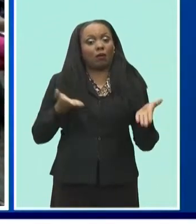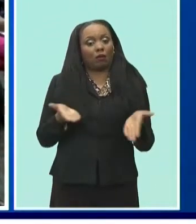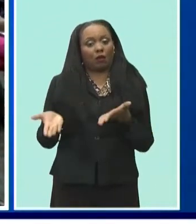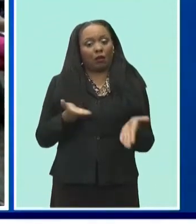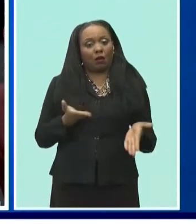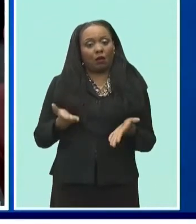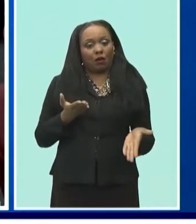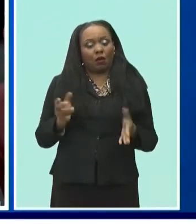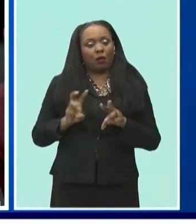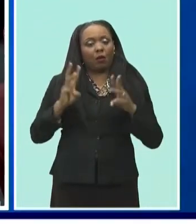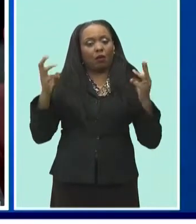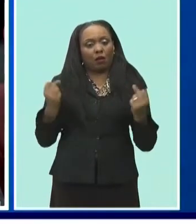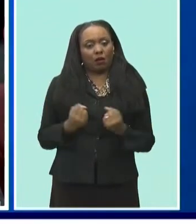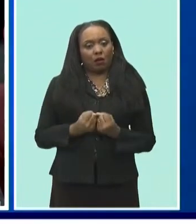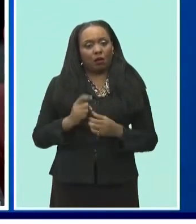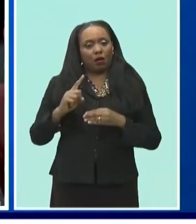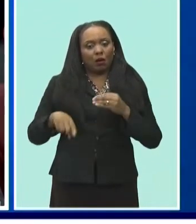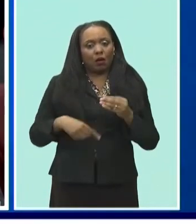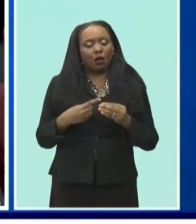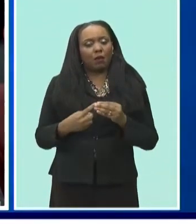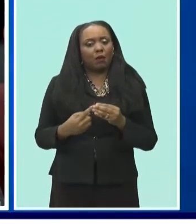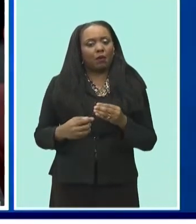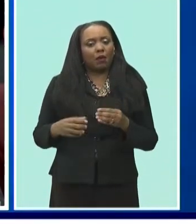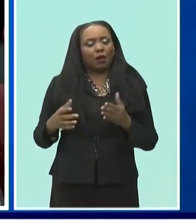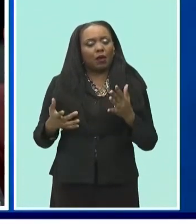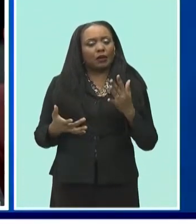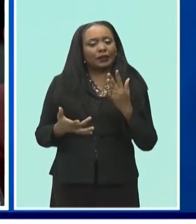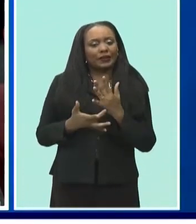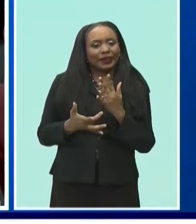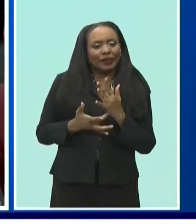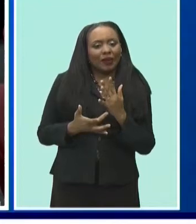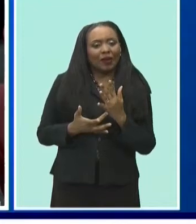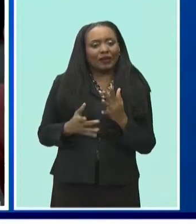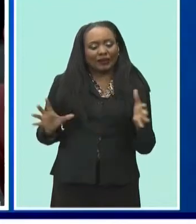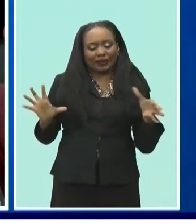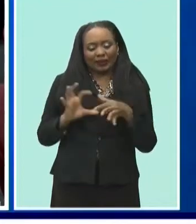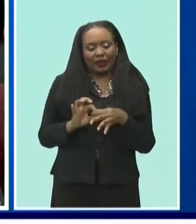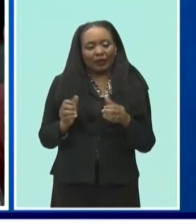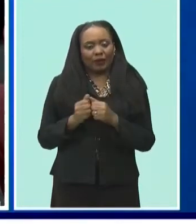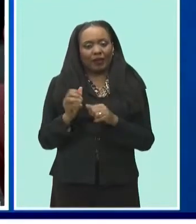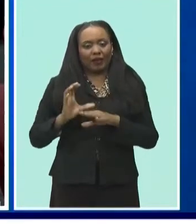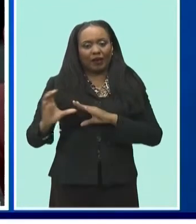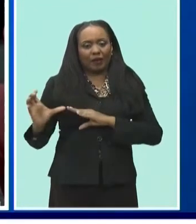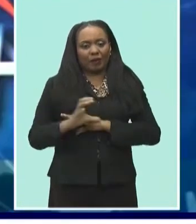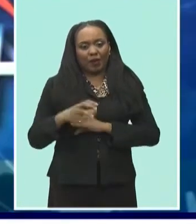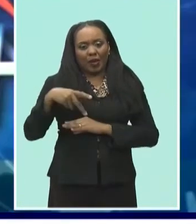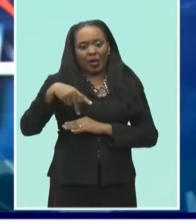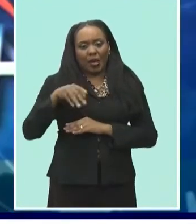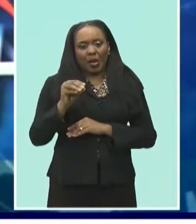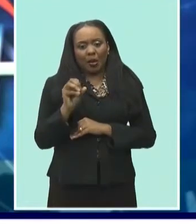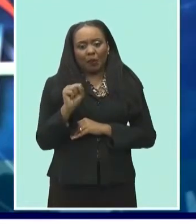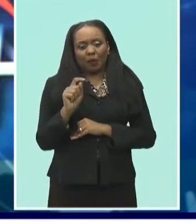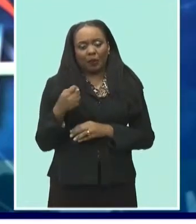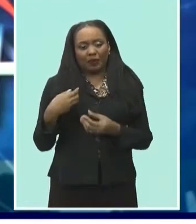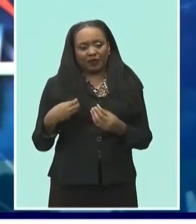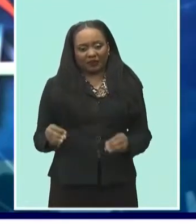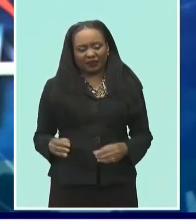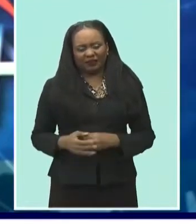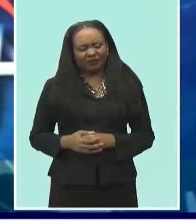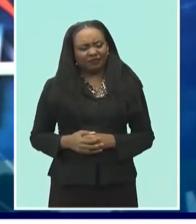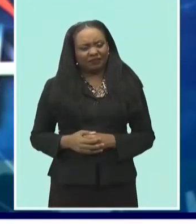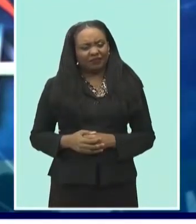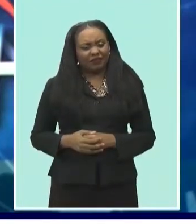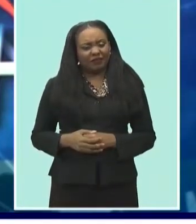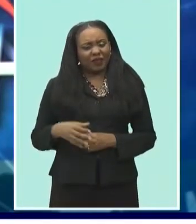operational readiness for e-commerce at the Caribbean Postal Training Center at the General Post Office this morning. She says the Postal Service must